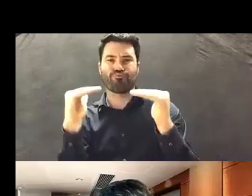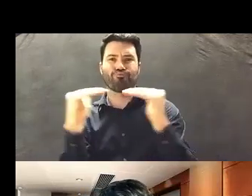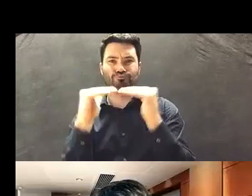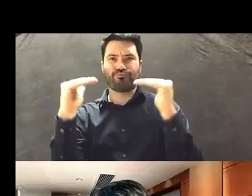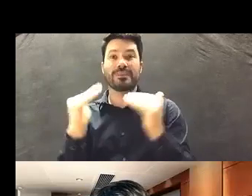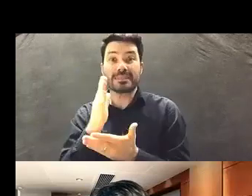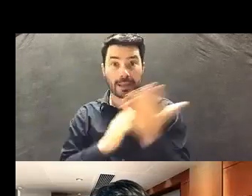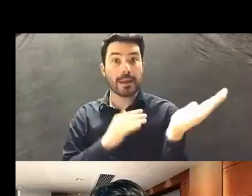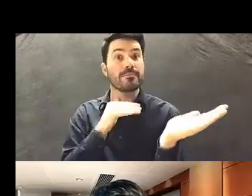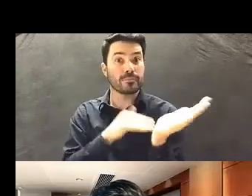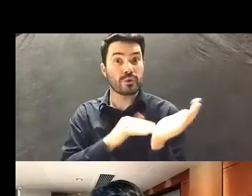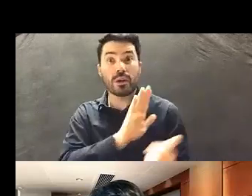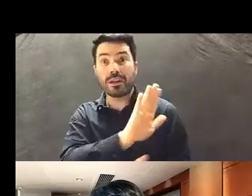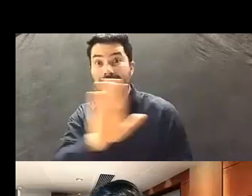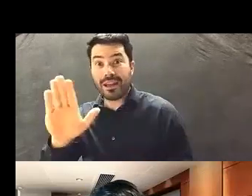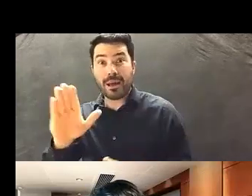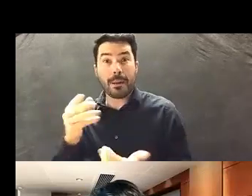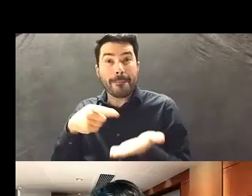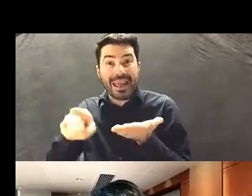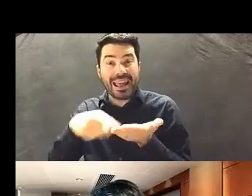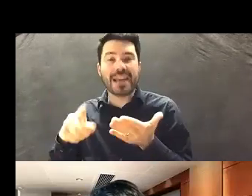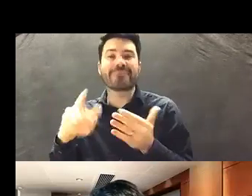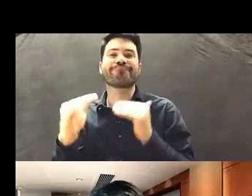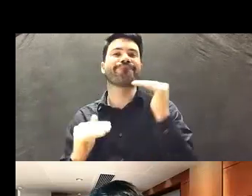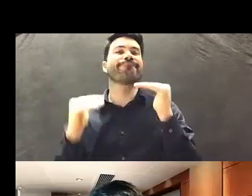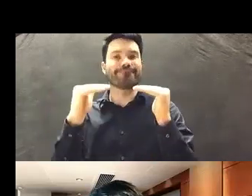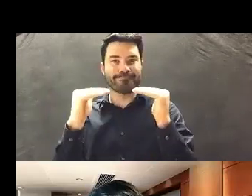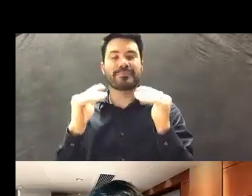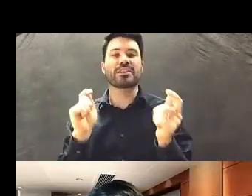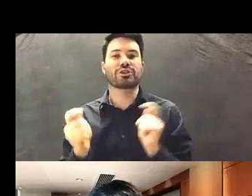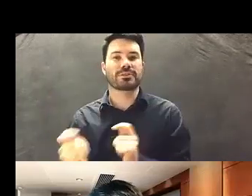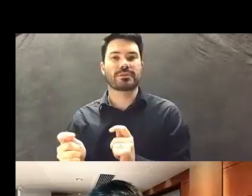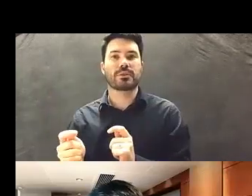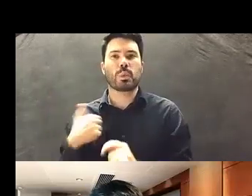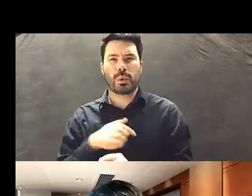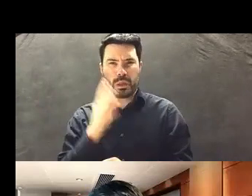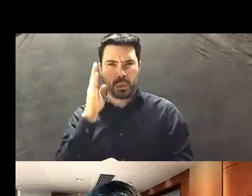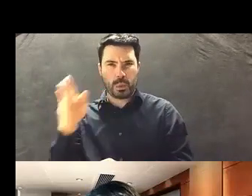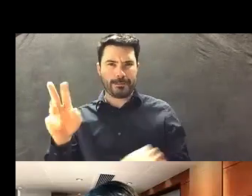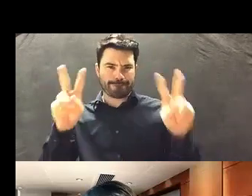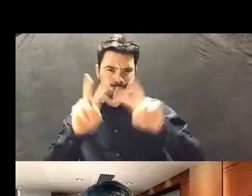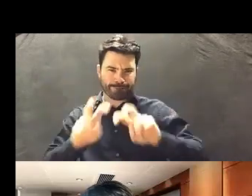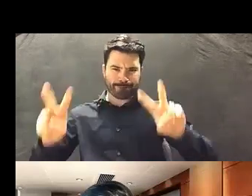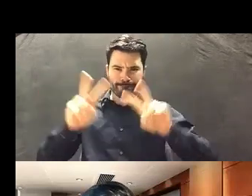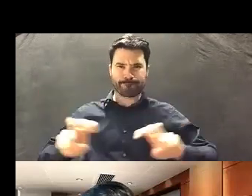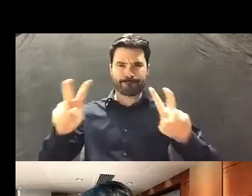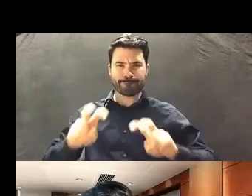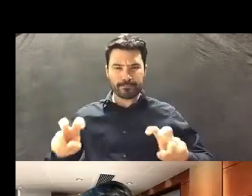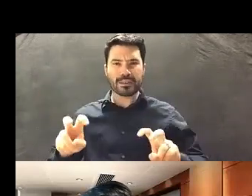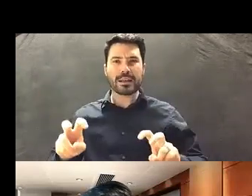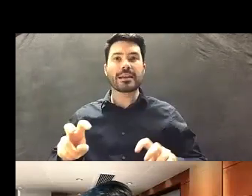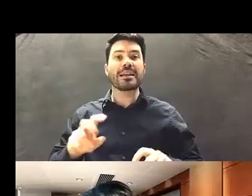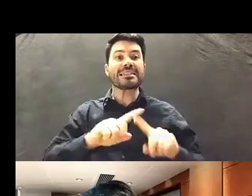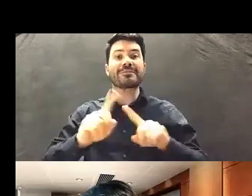adjustments made. We'll be taking a comprehensive look on a rolling basis at positions in